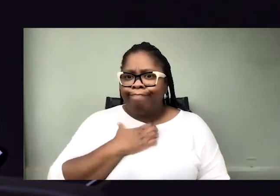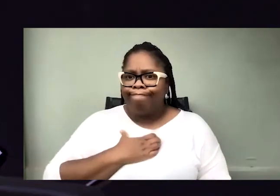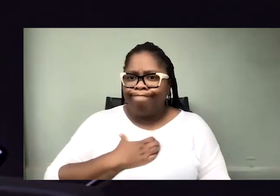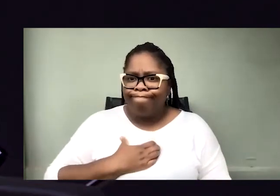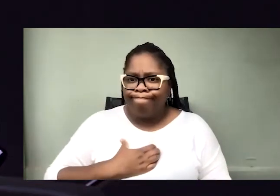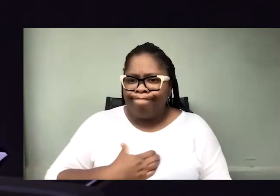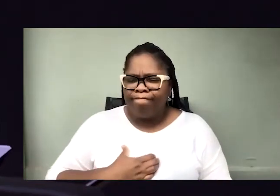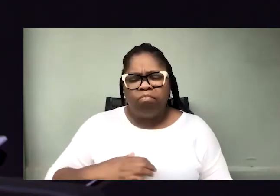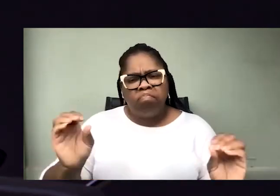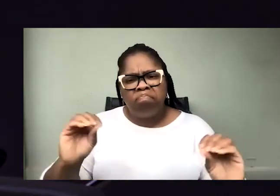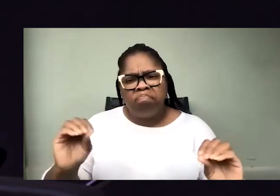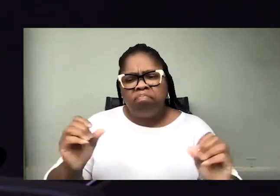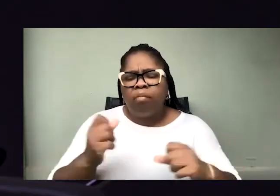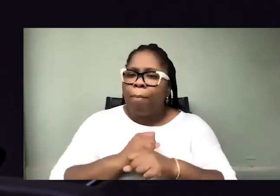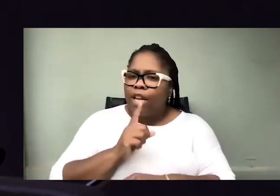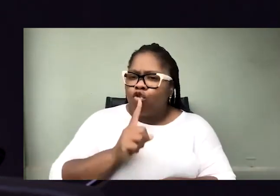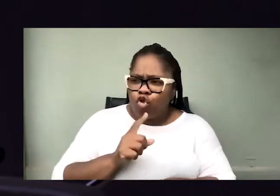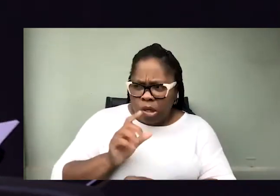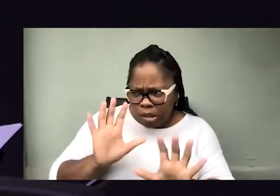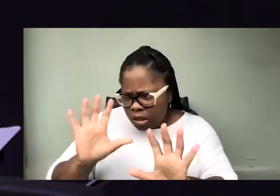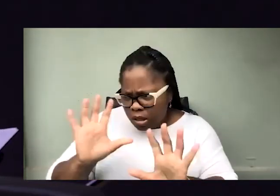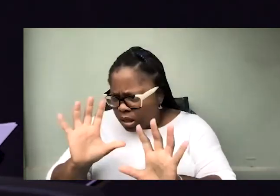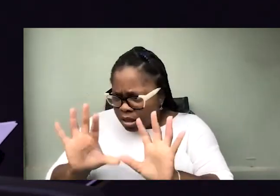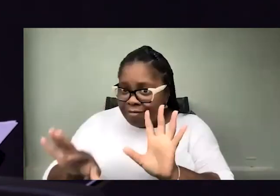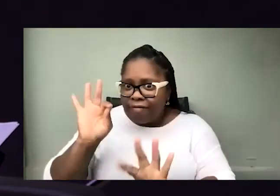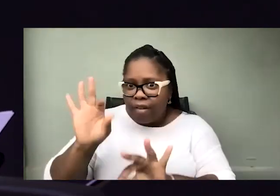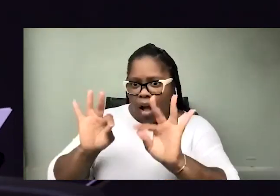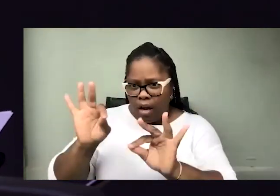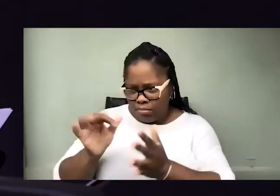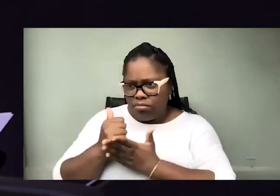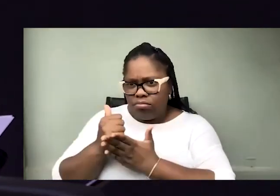no one was falling through those gaps.